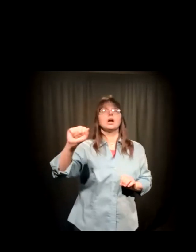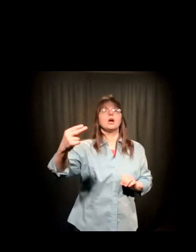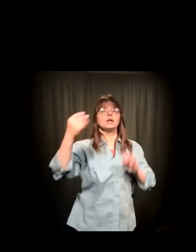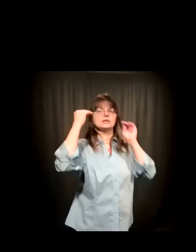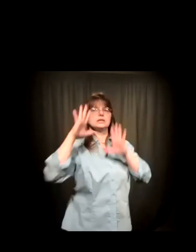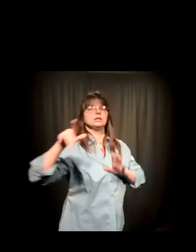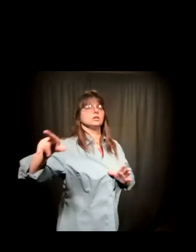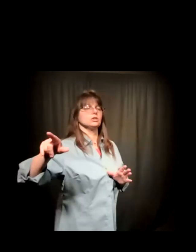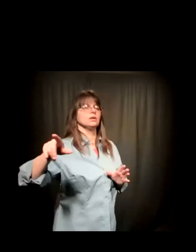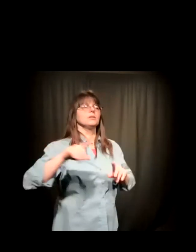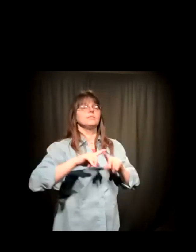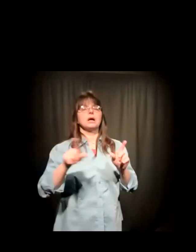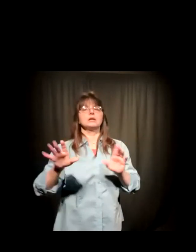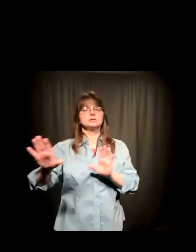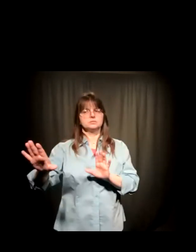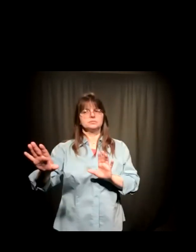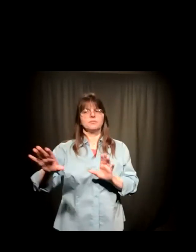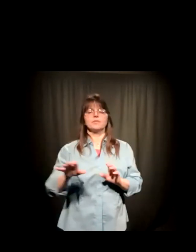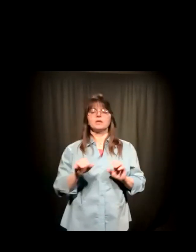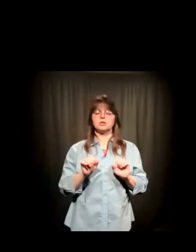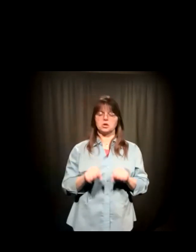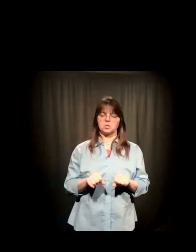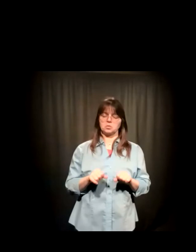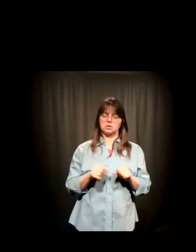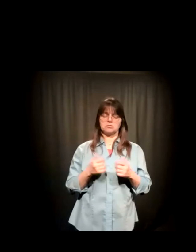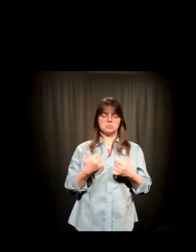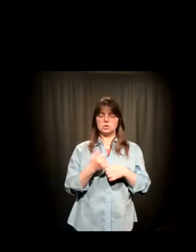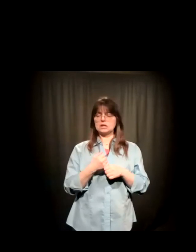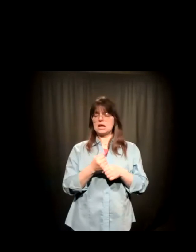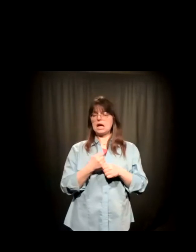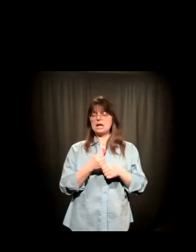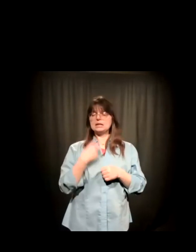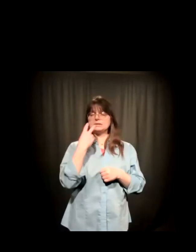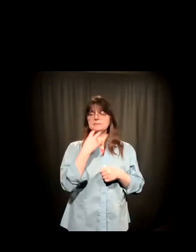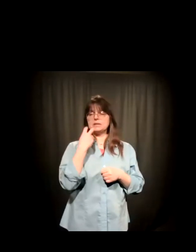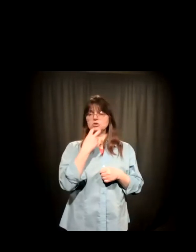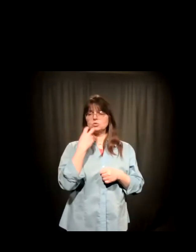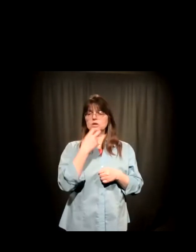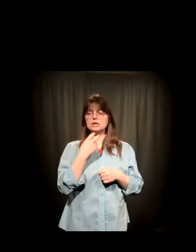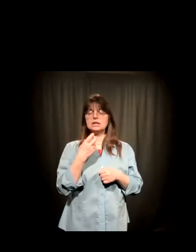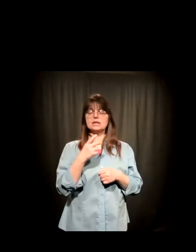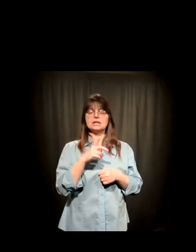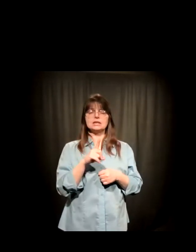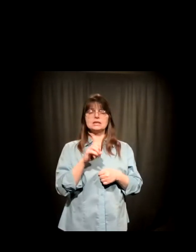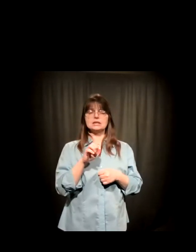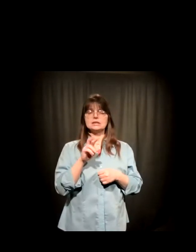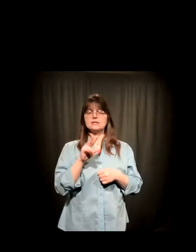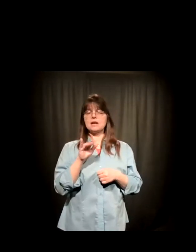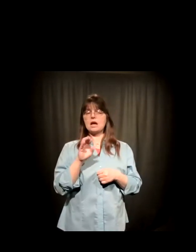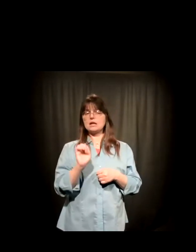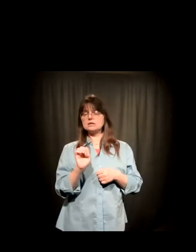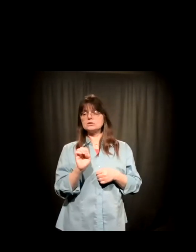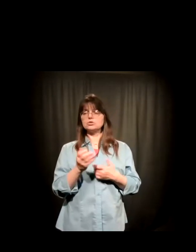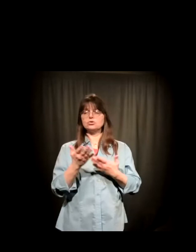a sort of speech reading device, something to serve the same purpose as hearing,